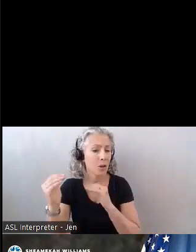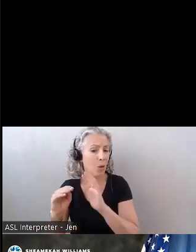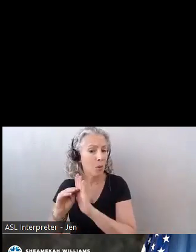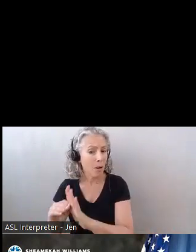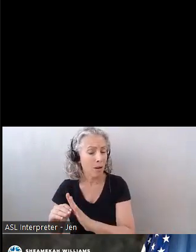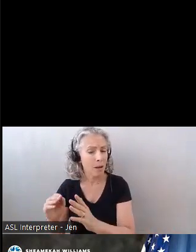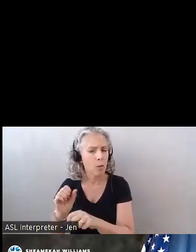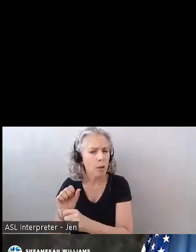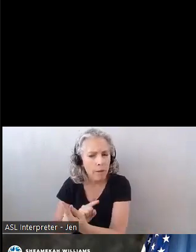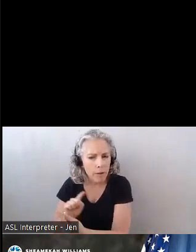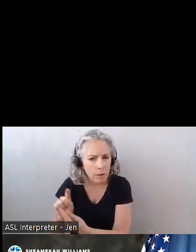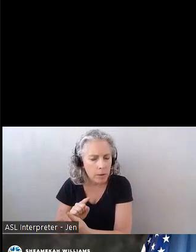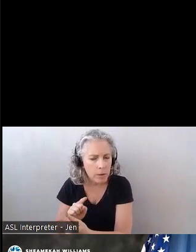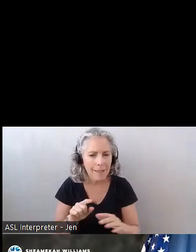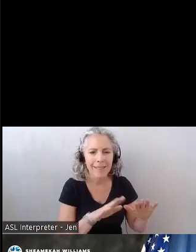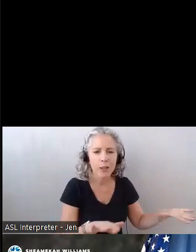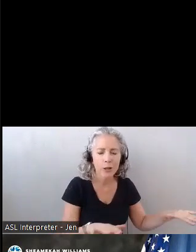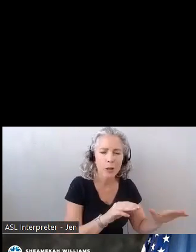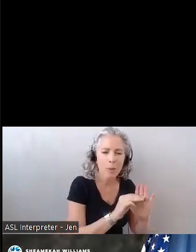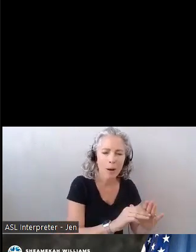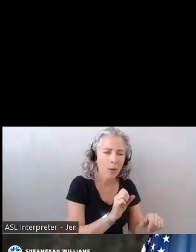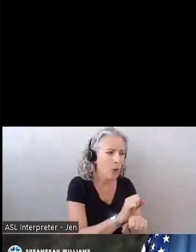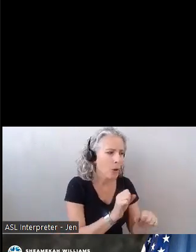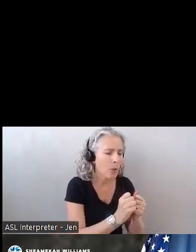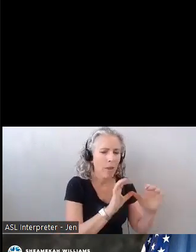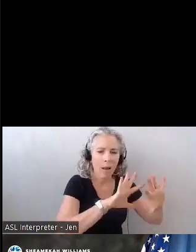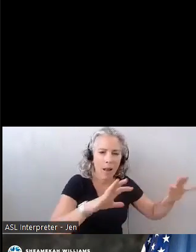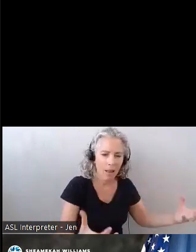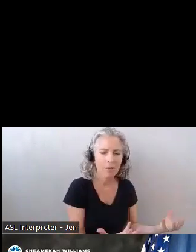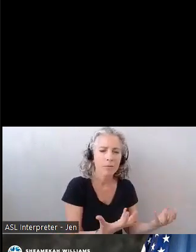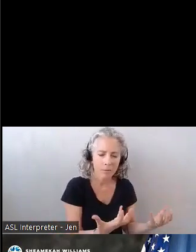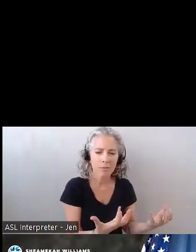with individuals. In the children's model, we're working with, in my sense, I believe